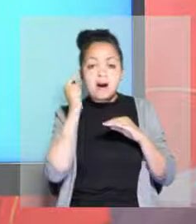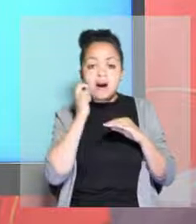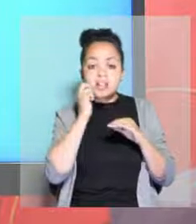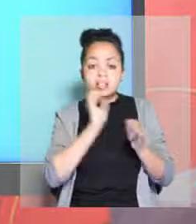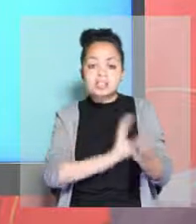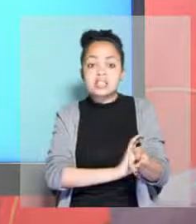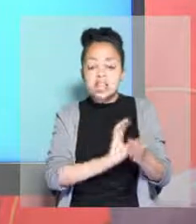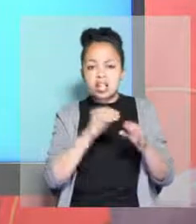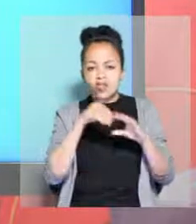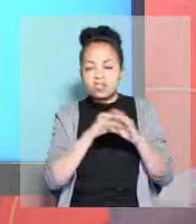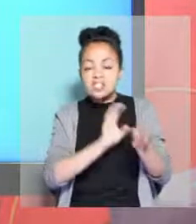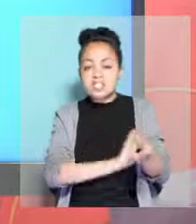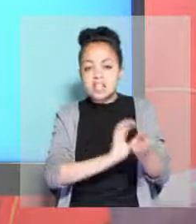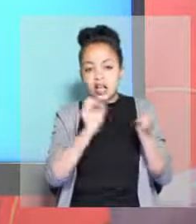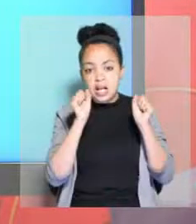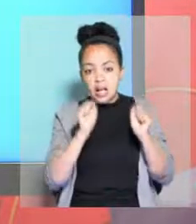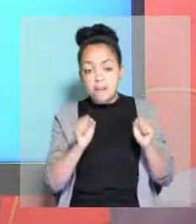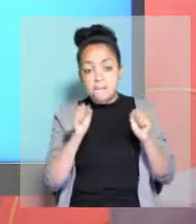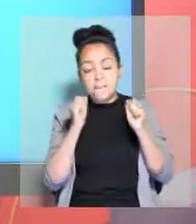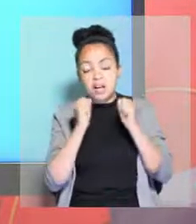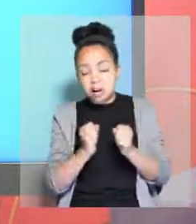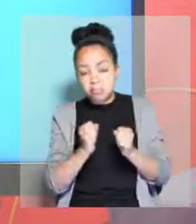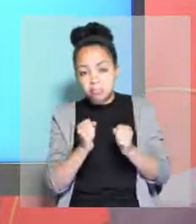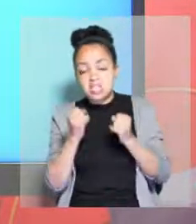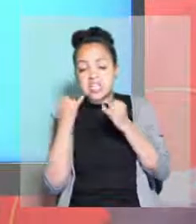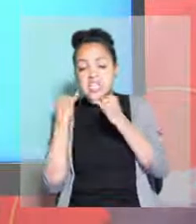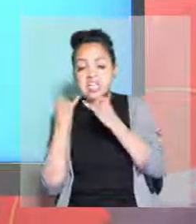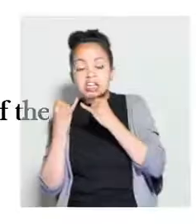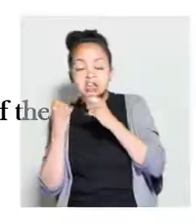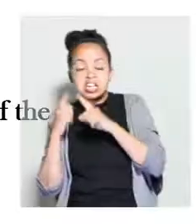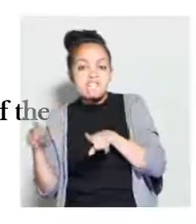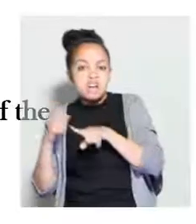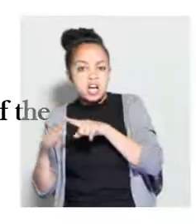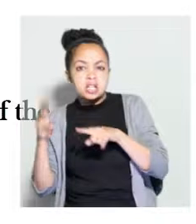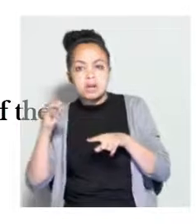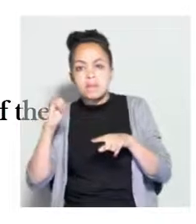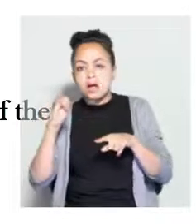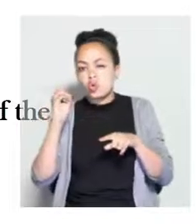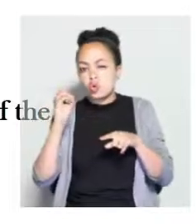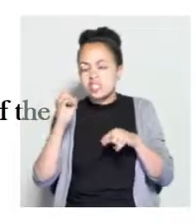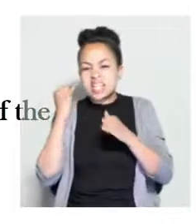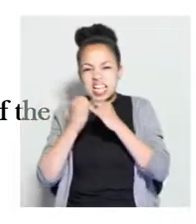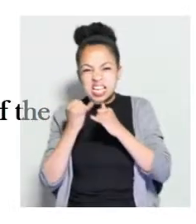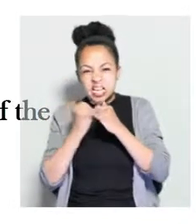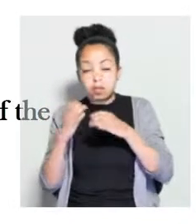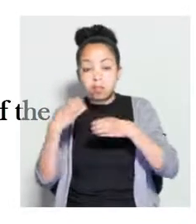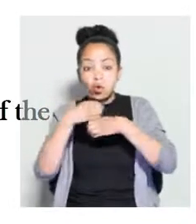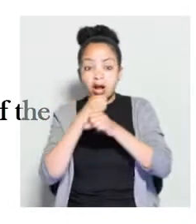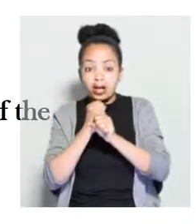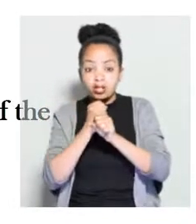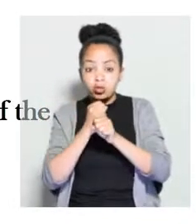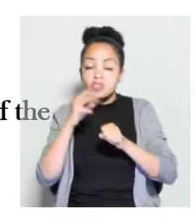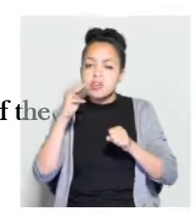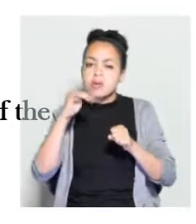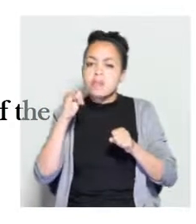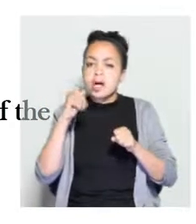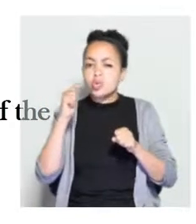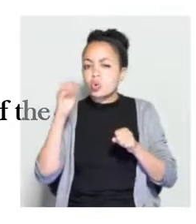evolved, cell can be divided mitotically. The end product of mitosis cell division